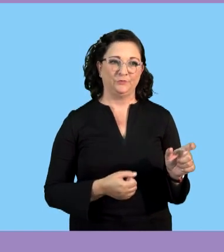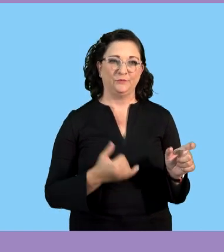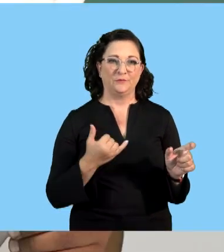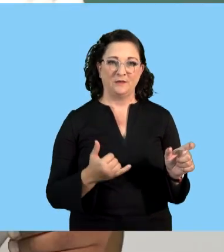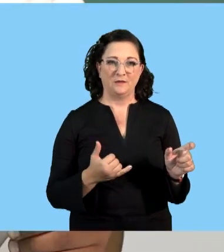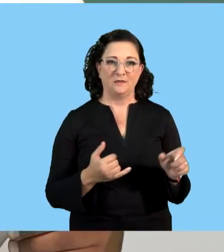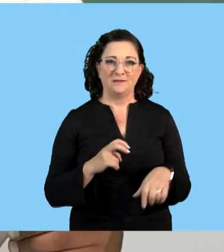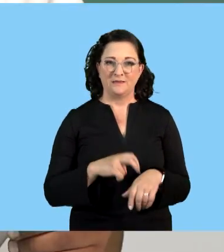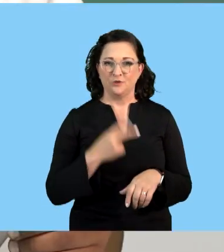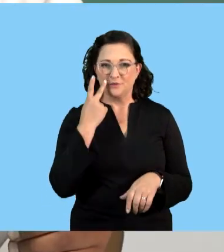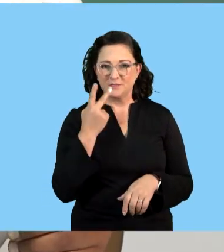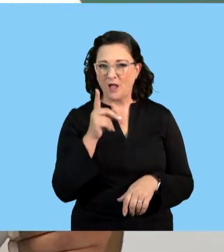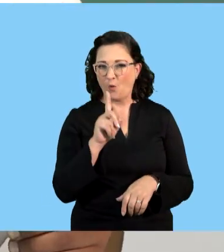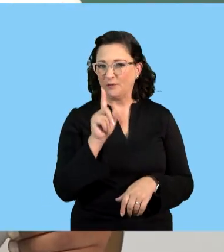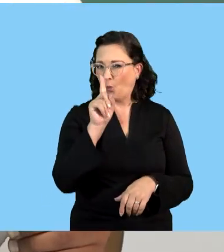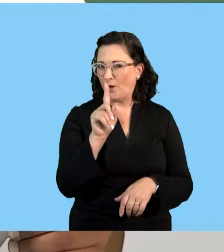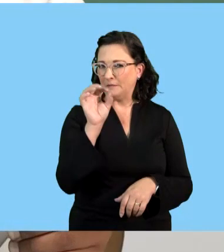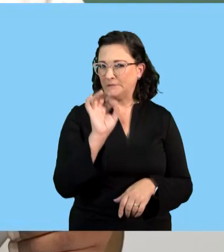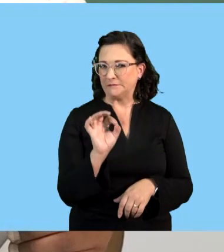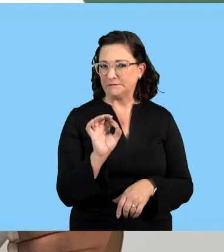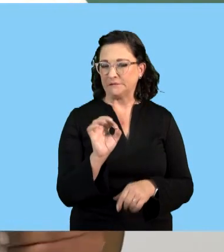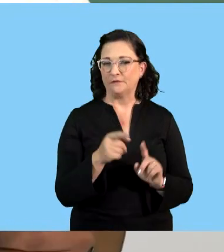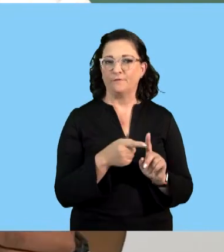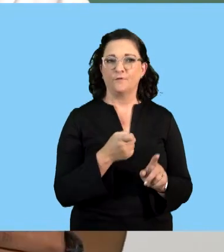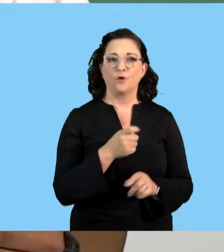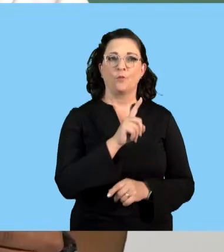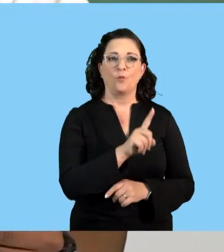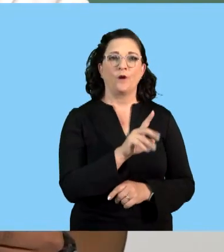to find a percent of